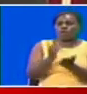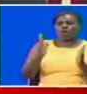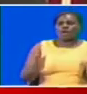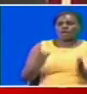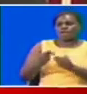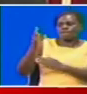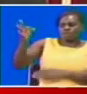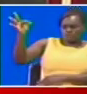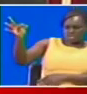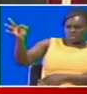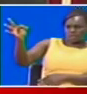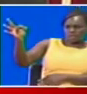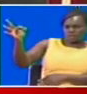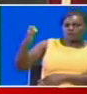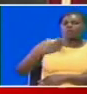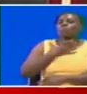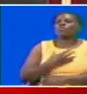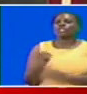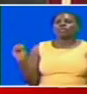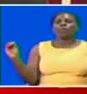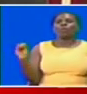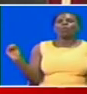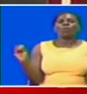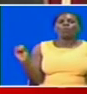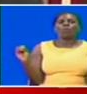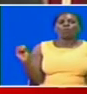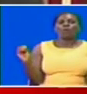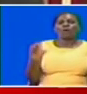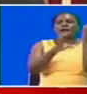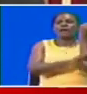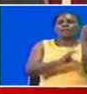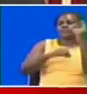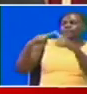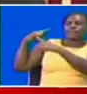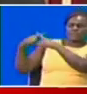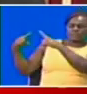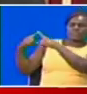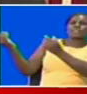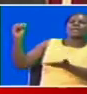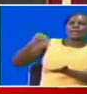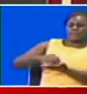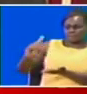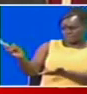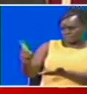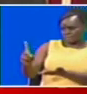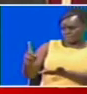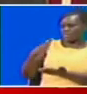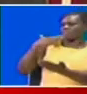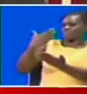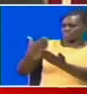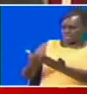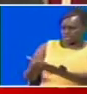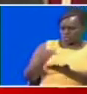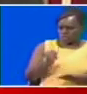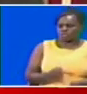moving forward, we would not wish that the country experiences this again. We are grateful for